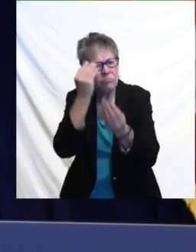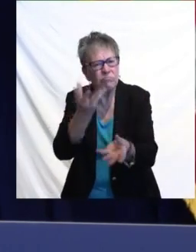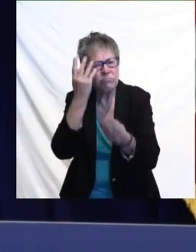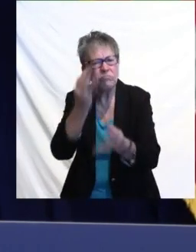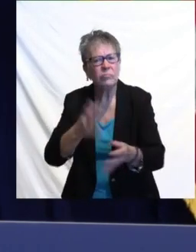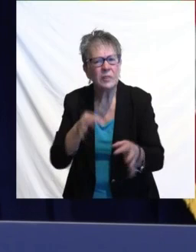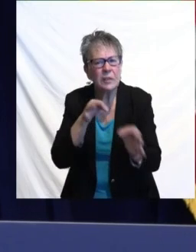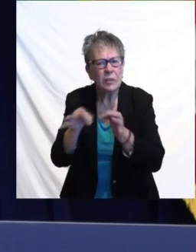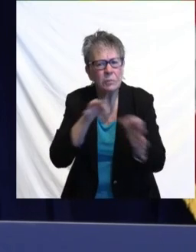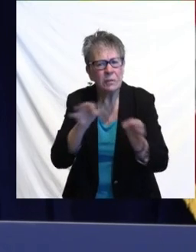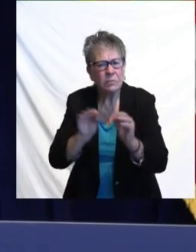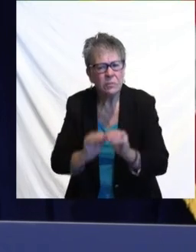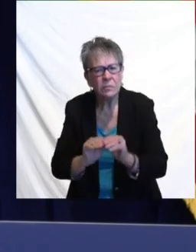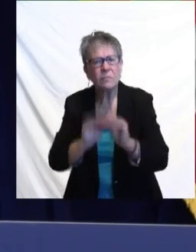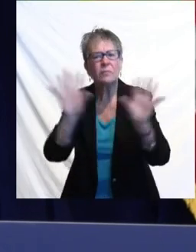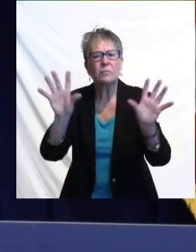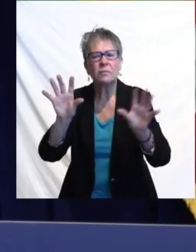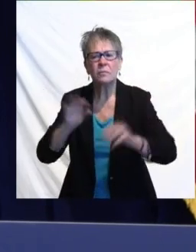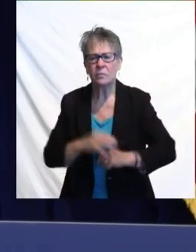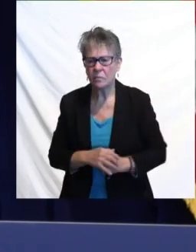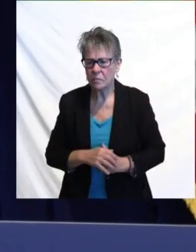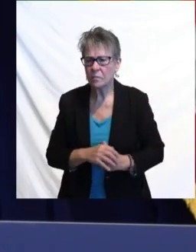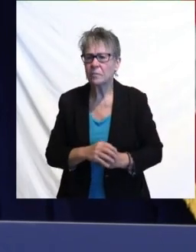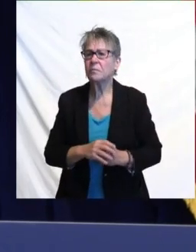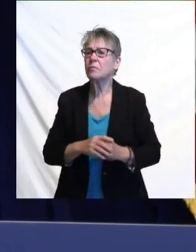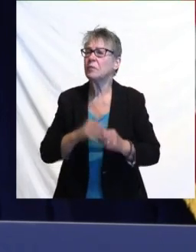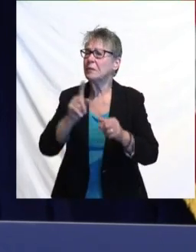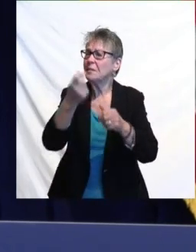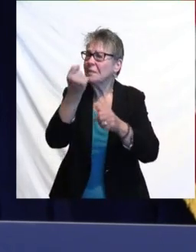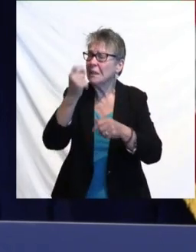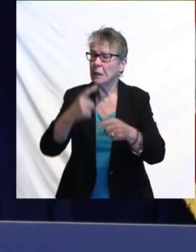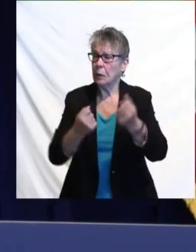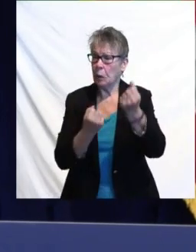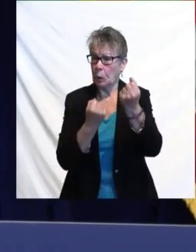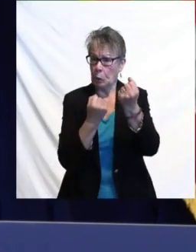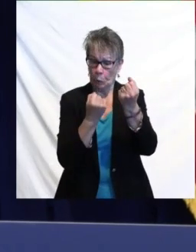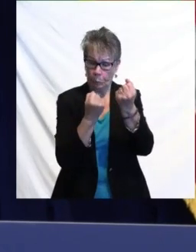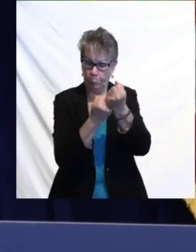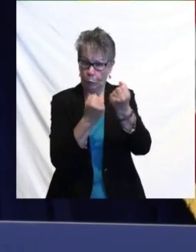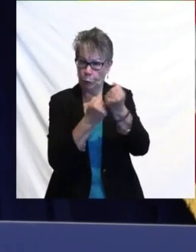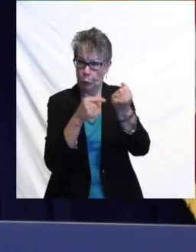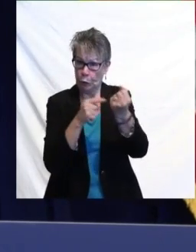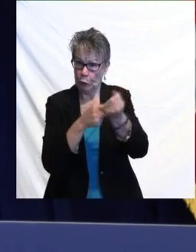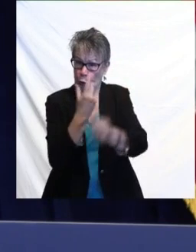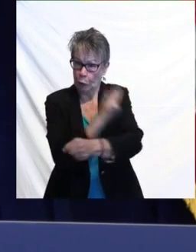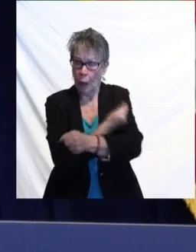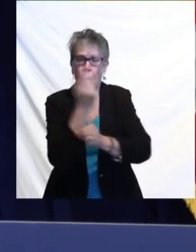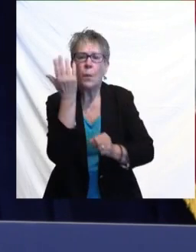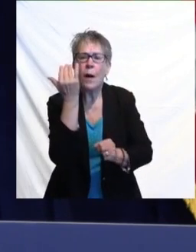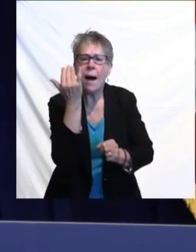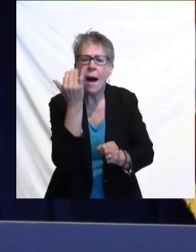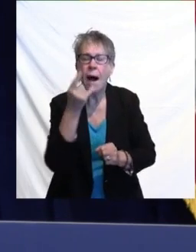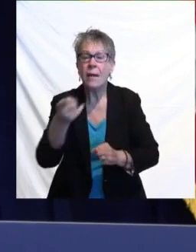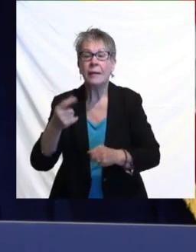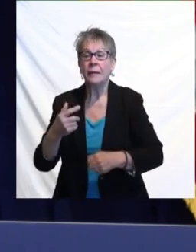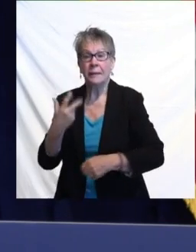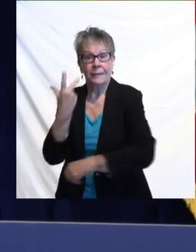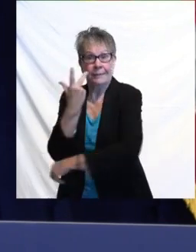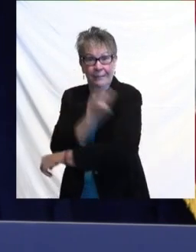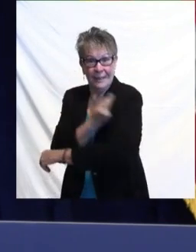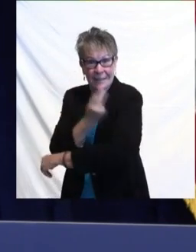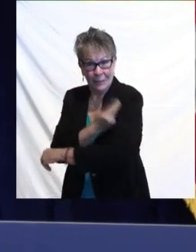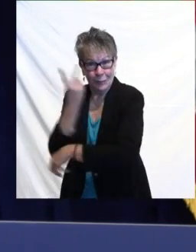get boosted. The study found that vaccine effectiveness, for your primary series that is, against